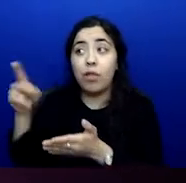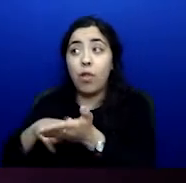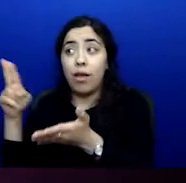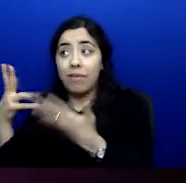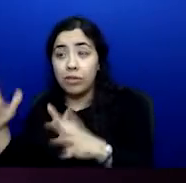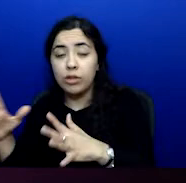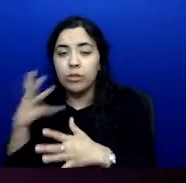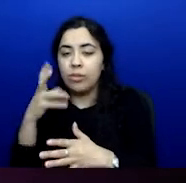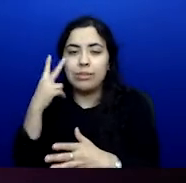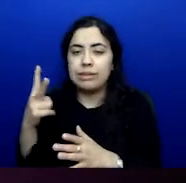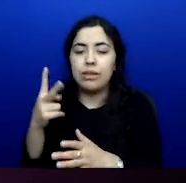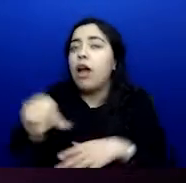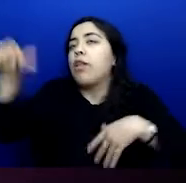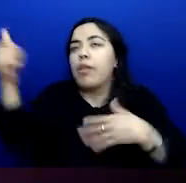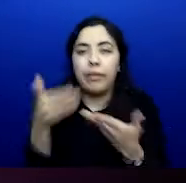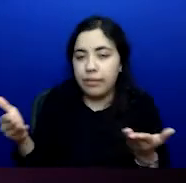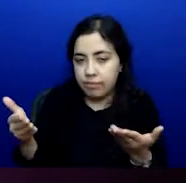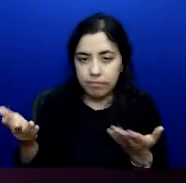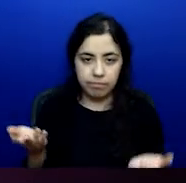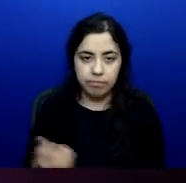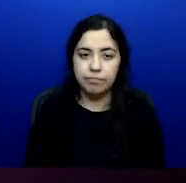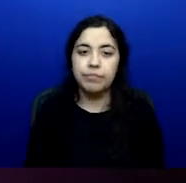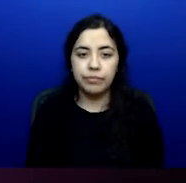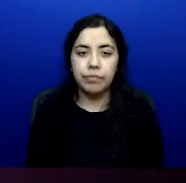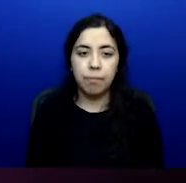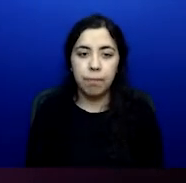see something else.